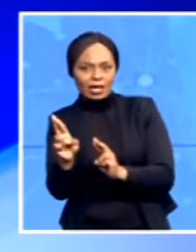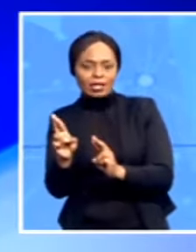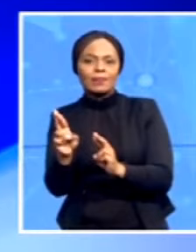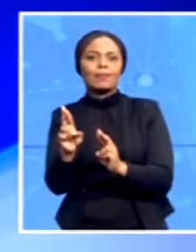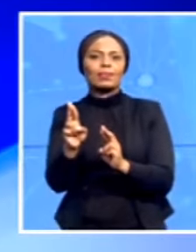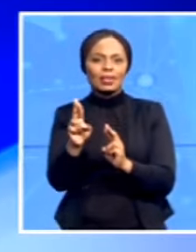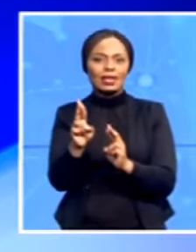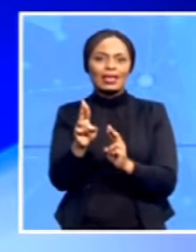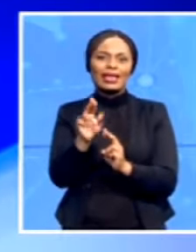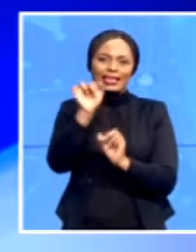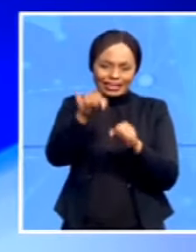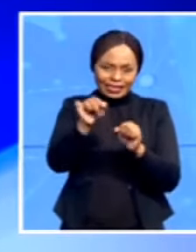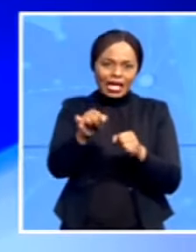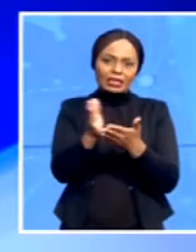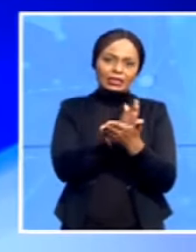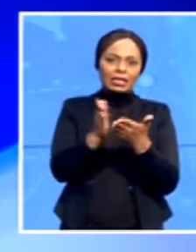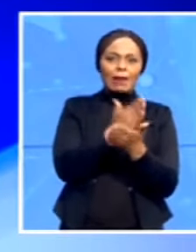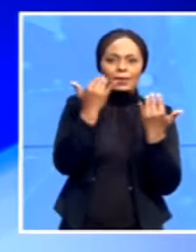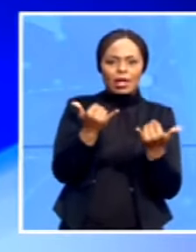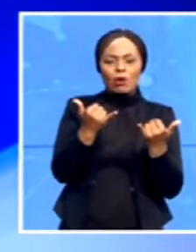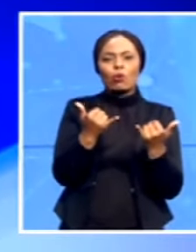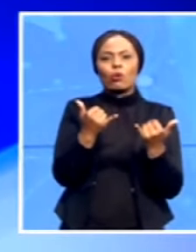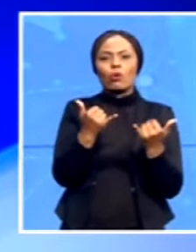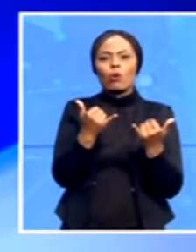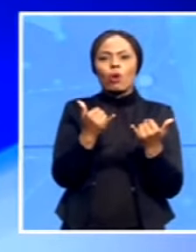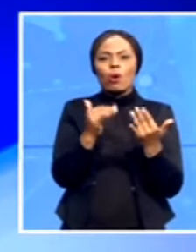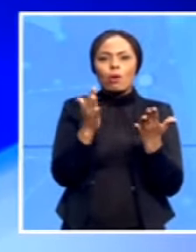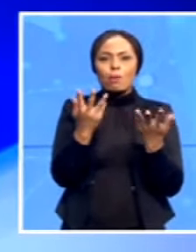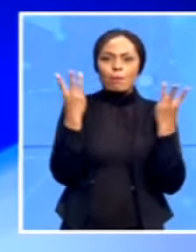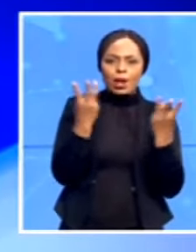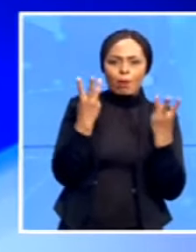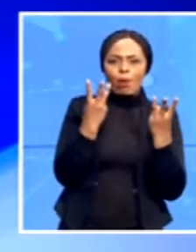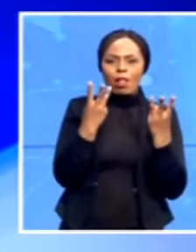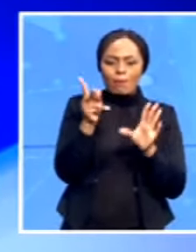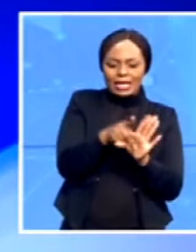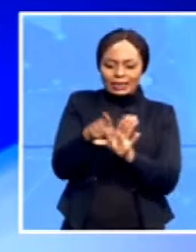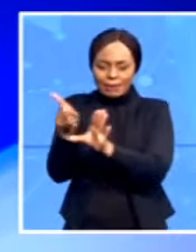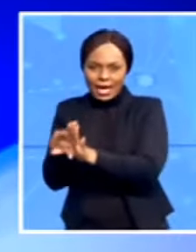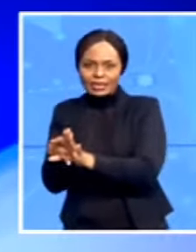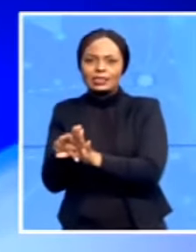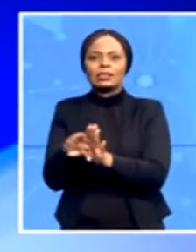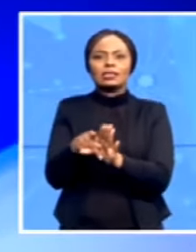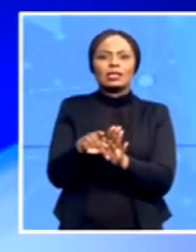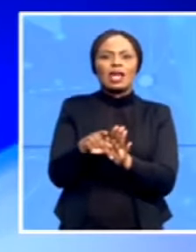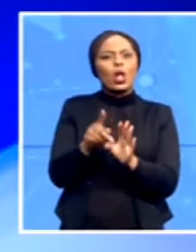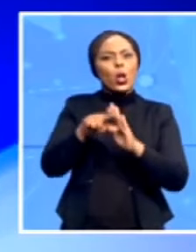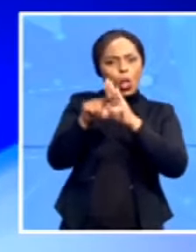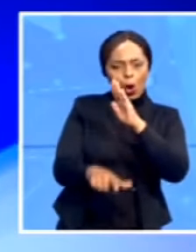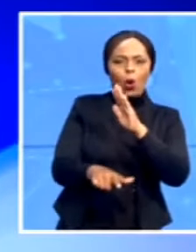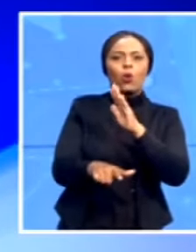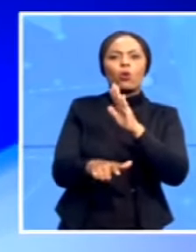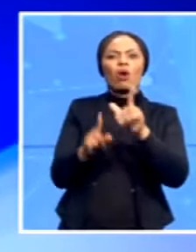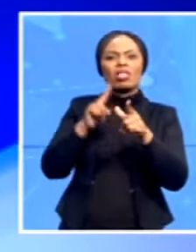having people participating in the elections is much lower than what normally happens on an election